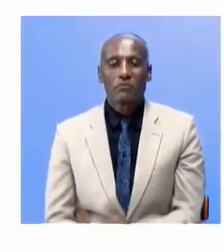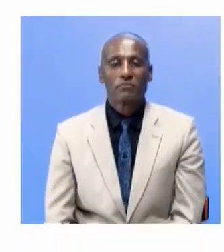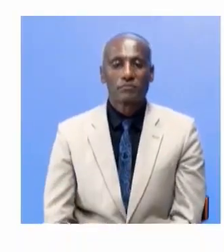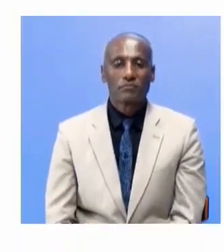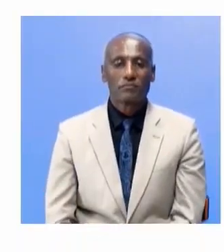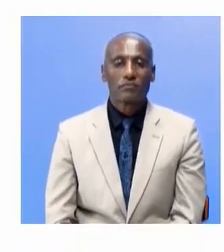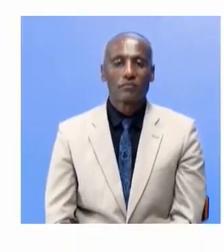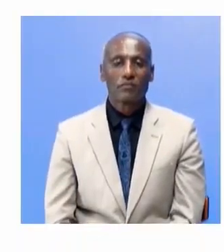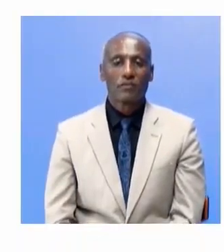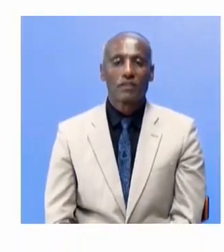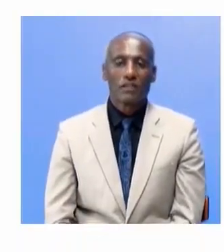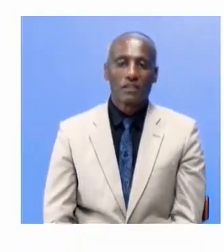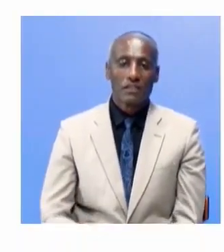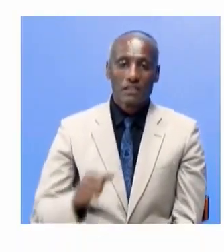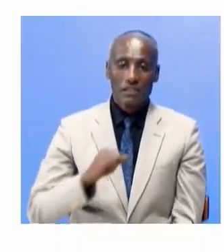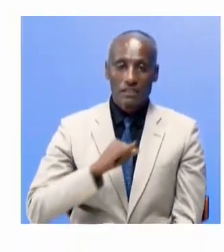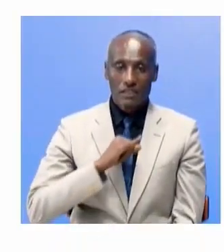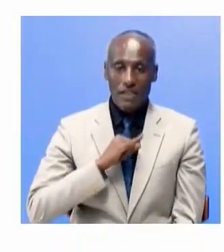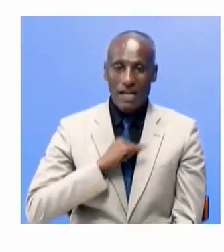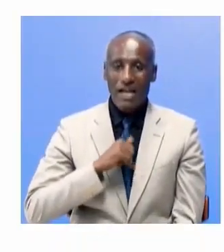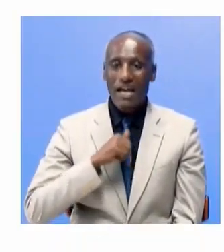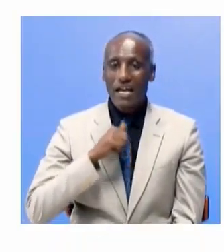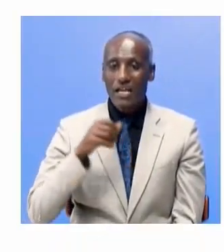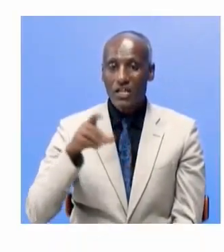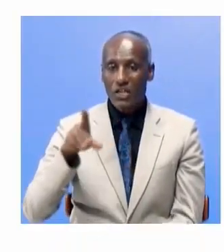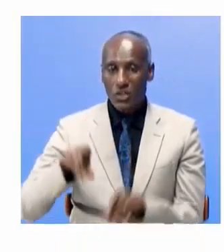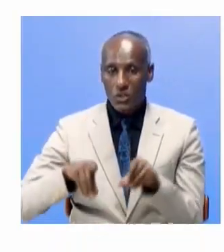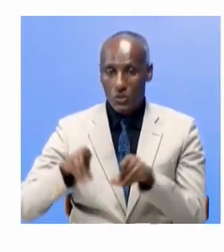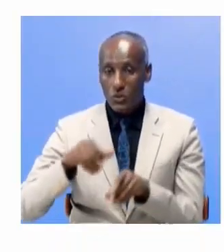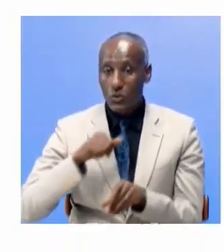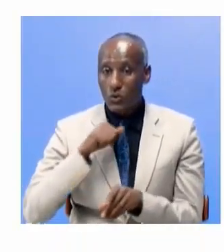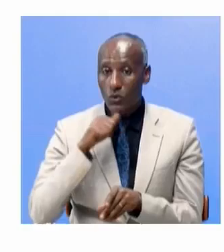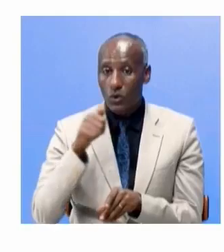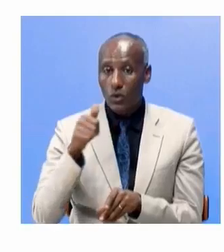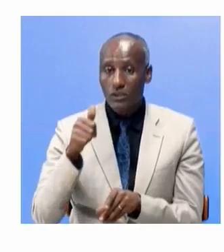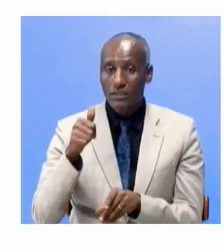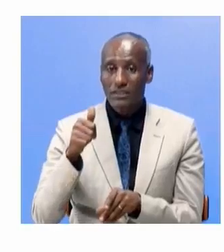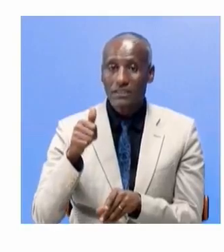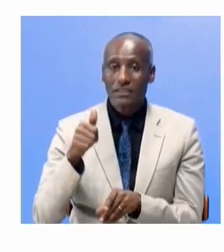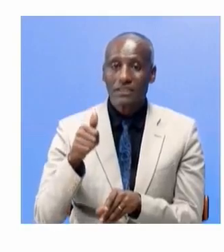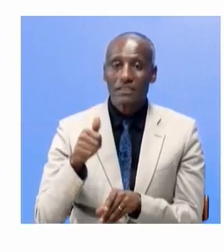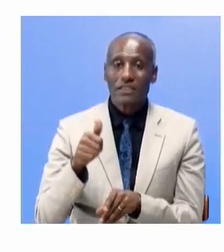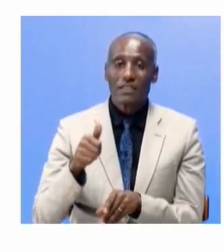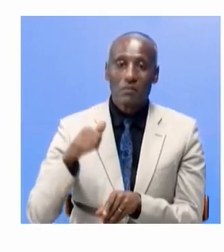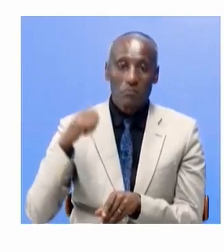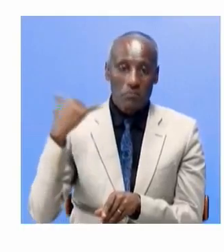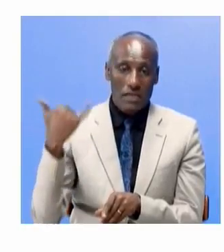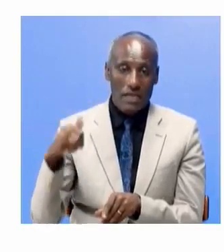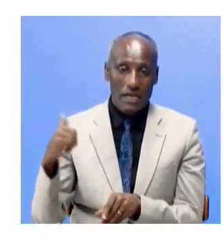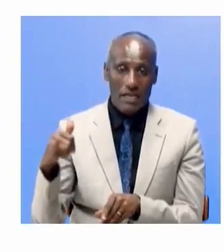means I do not or I don't play